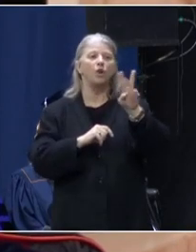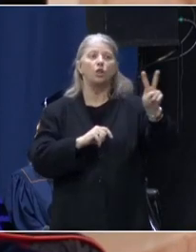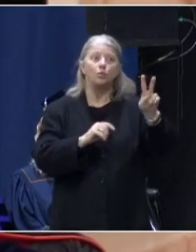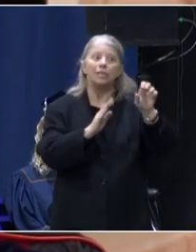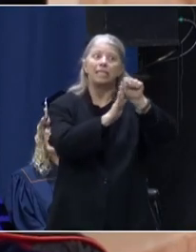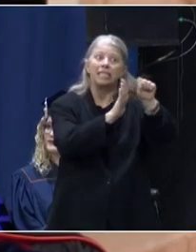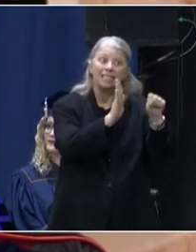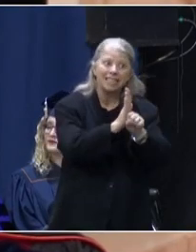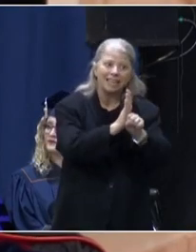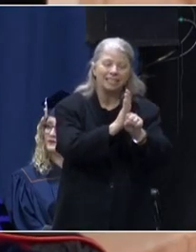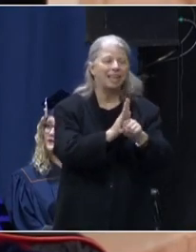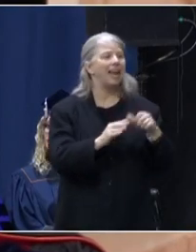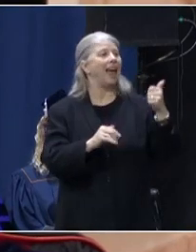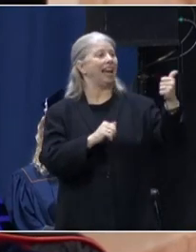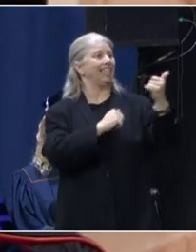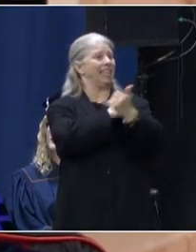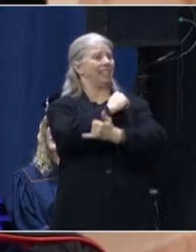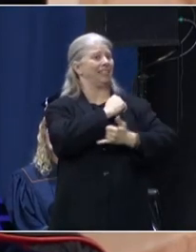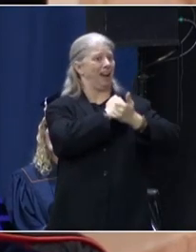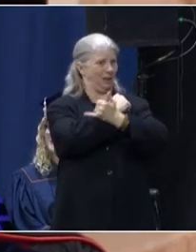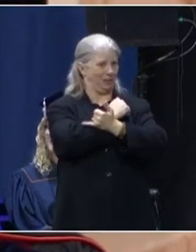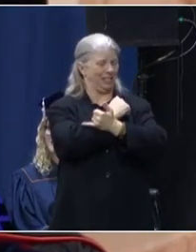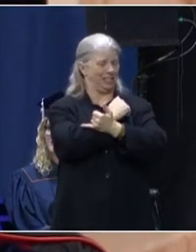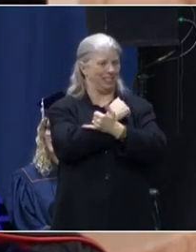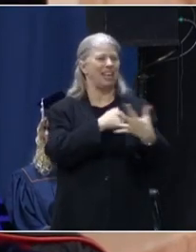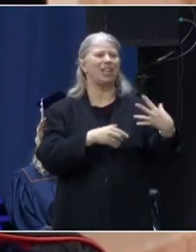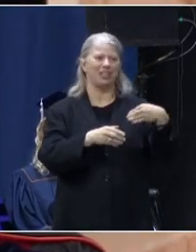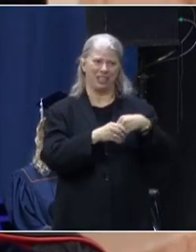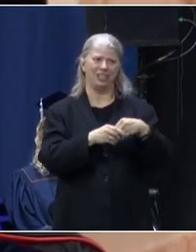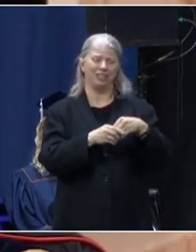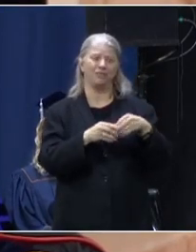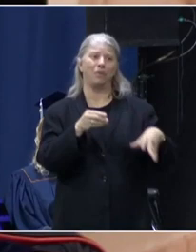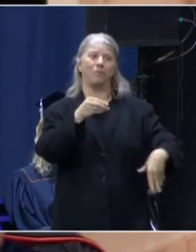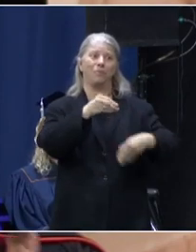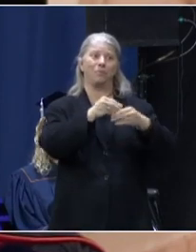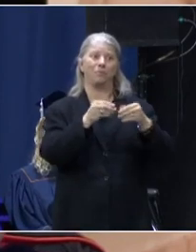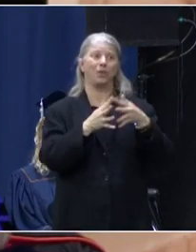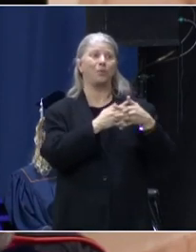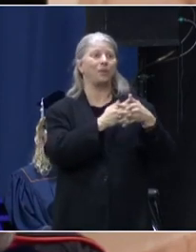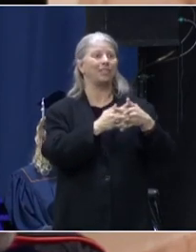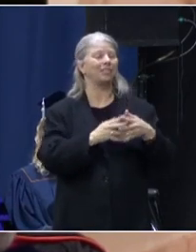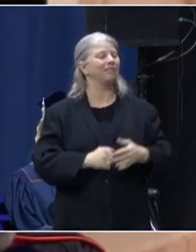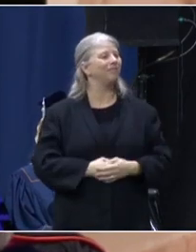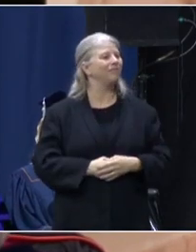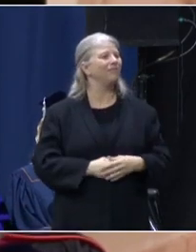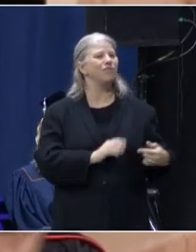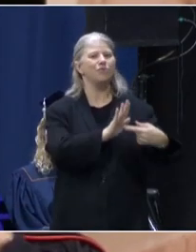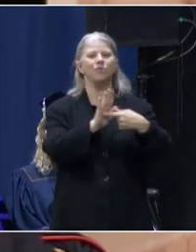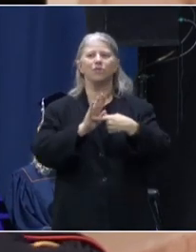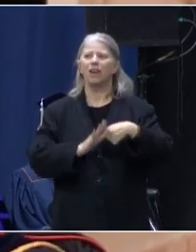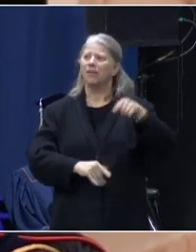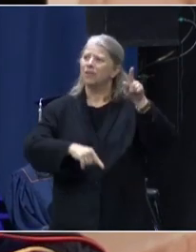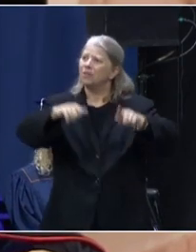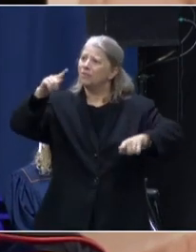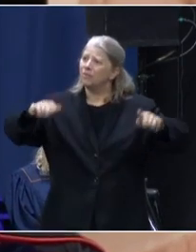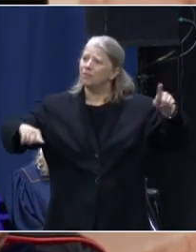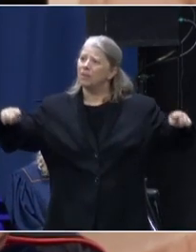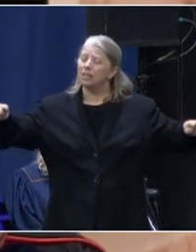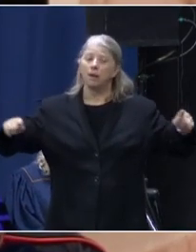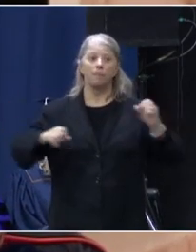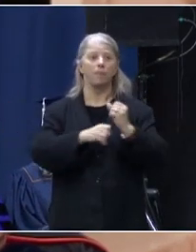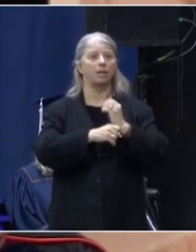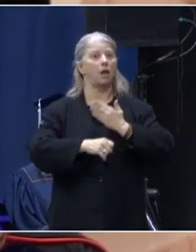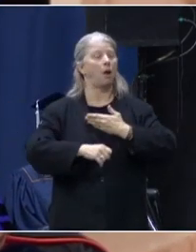states, and 10 countries in addition to the United States. You reflect the rich diversity that makes